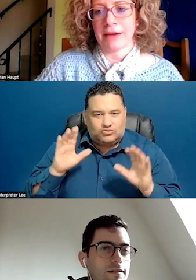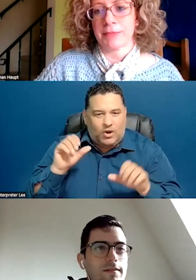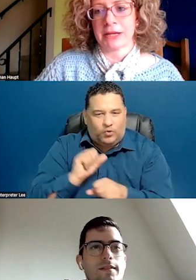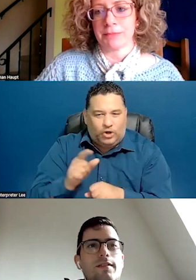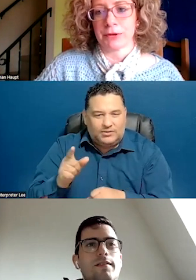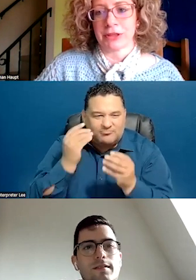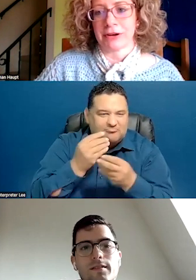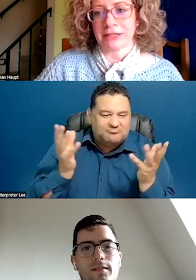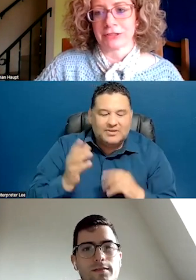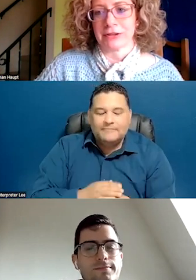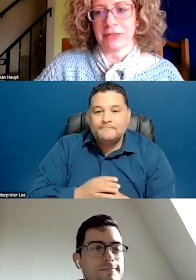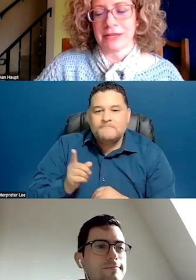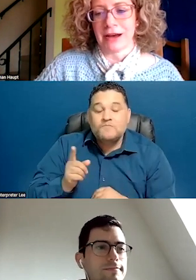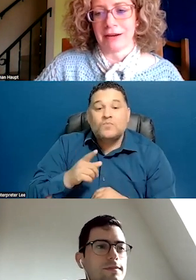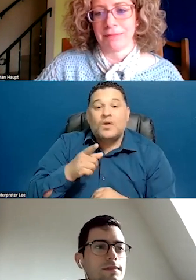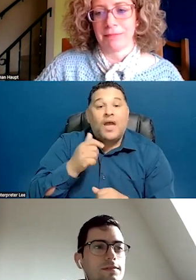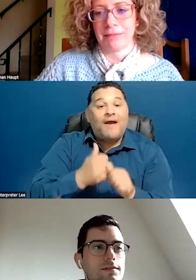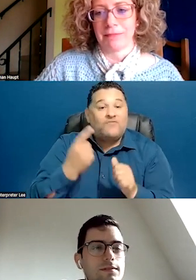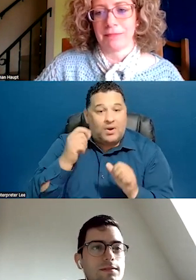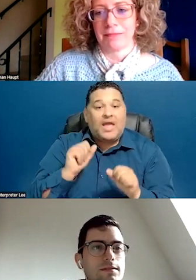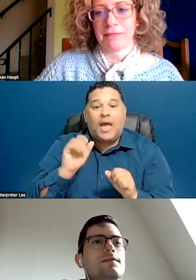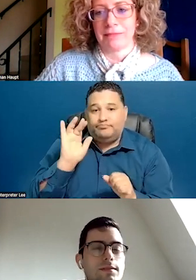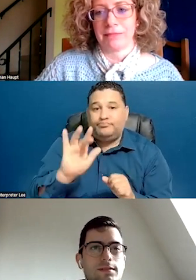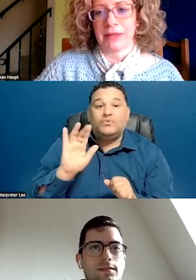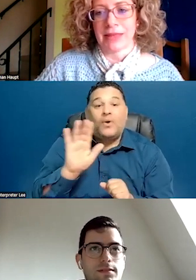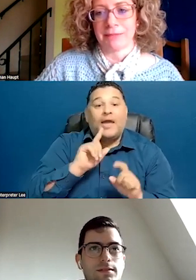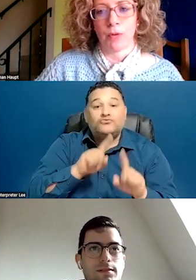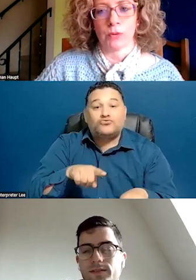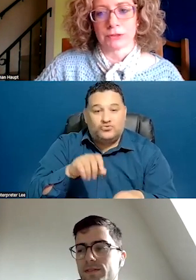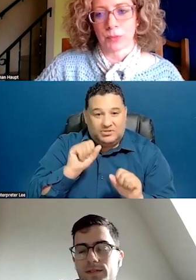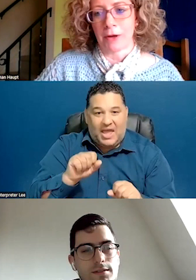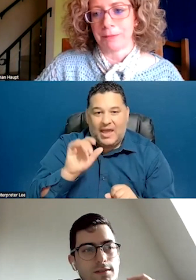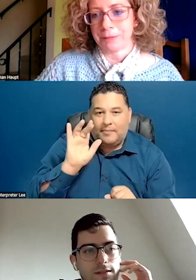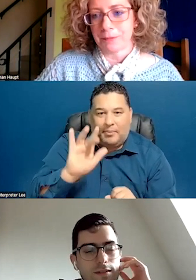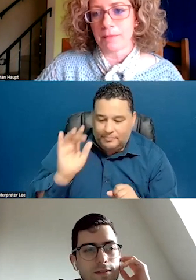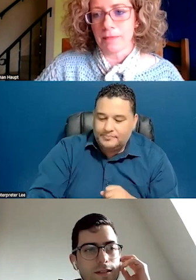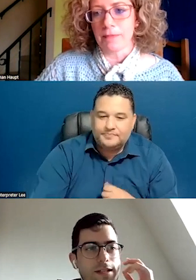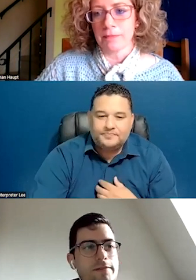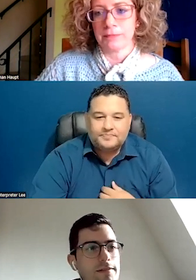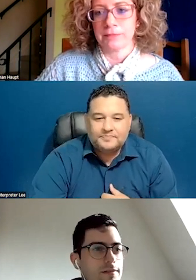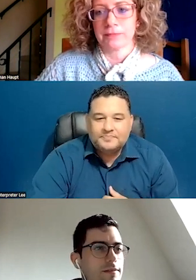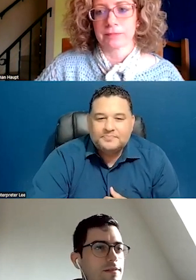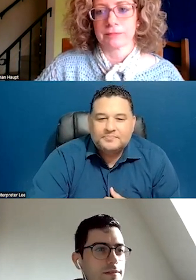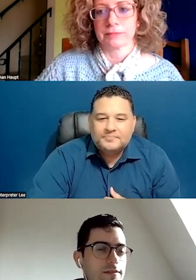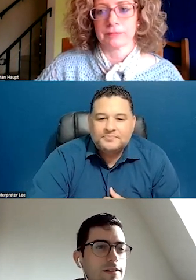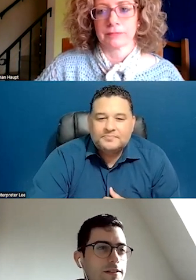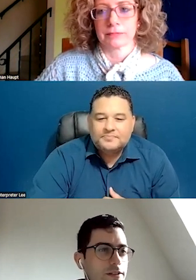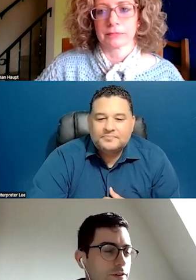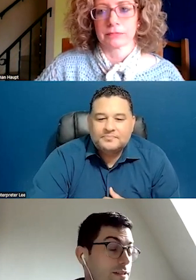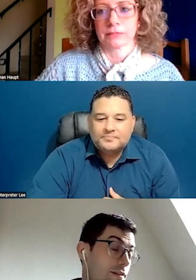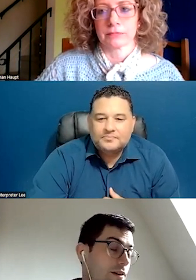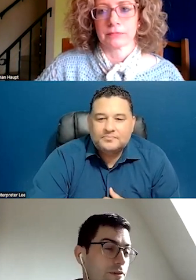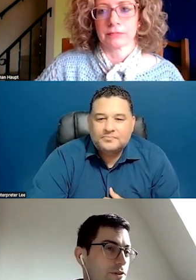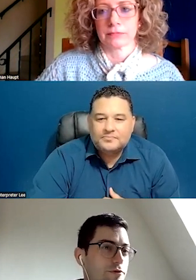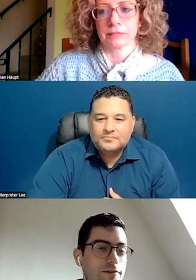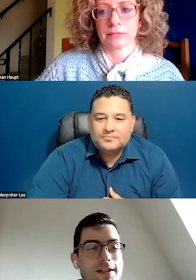And everybody can put their answer in the in that poll as well. Yeah, this is a tough